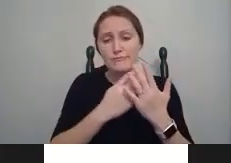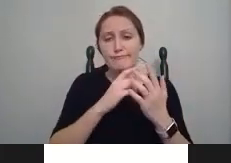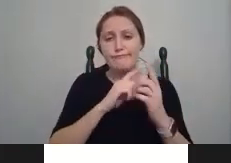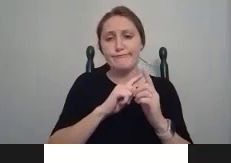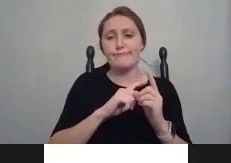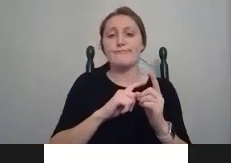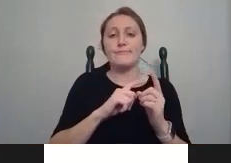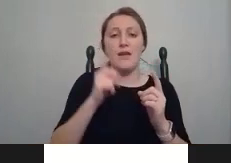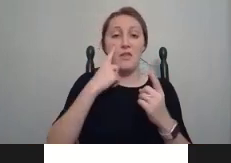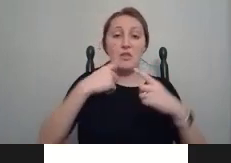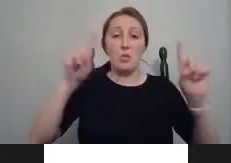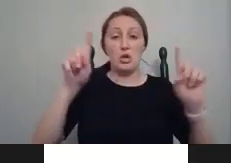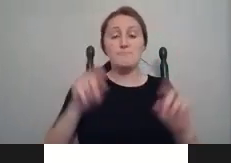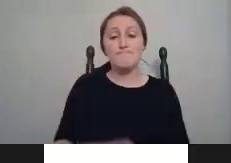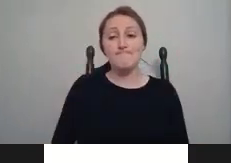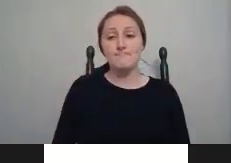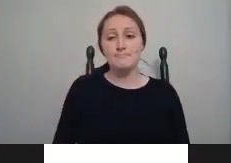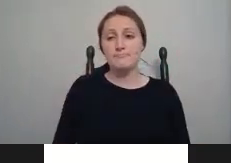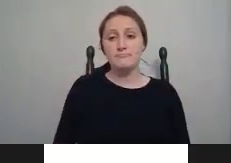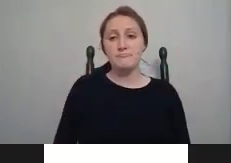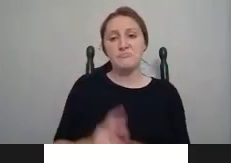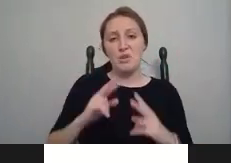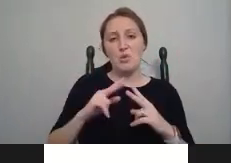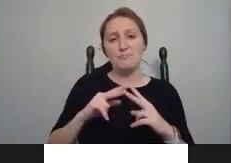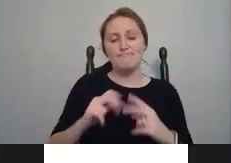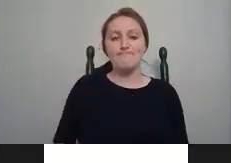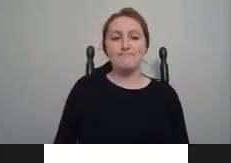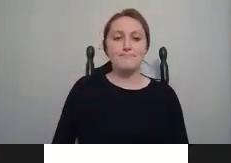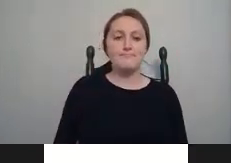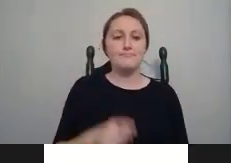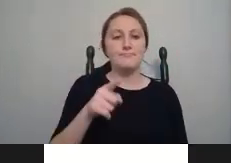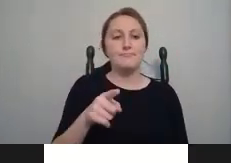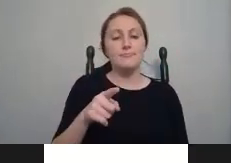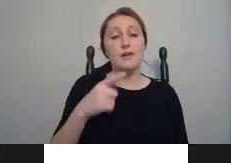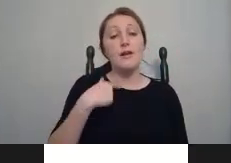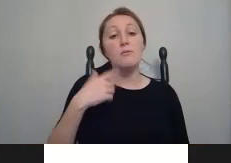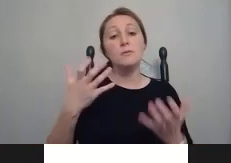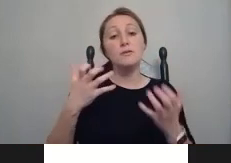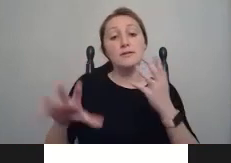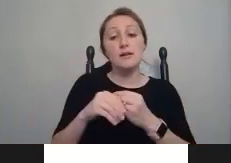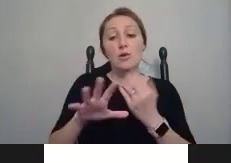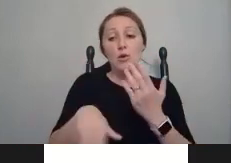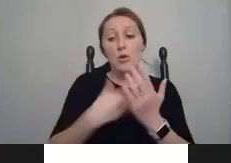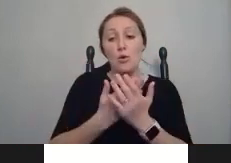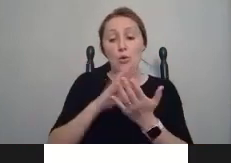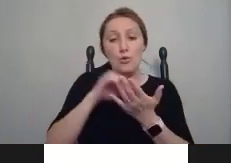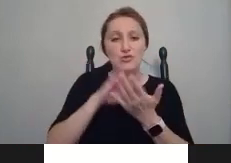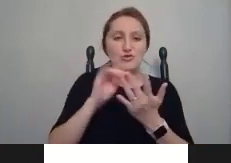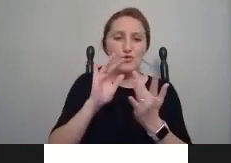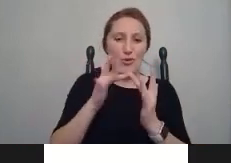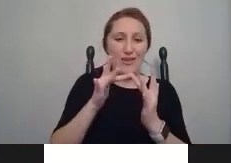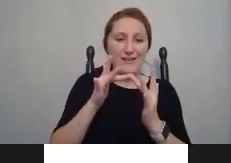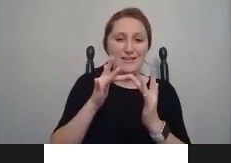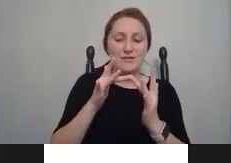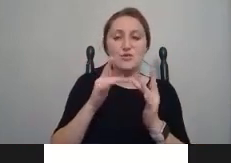work. I think both are effective. Yeah, and I would add that all of the learning is going to be done online, as you all know. So as long as you're